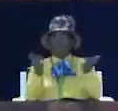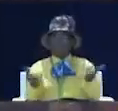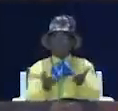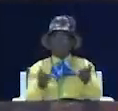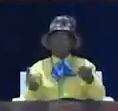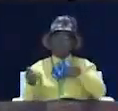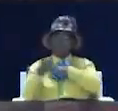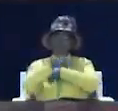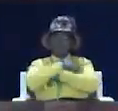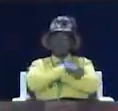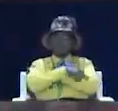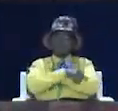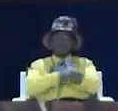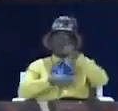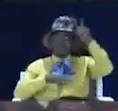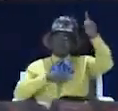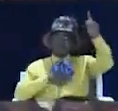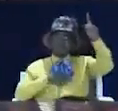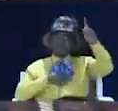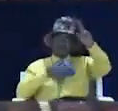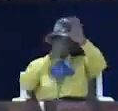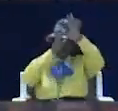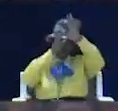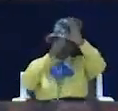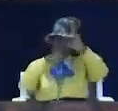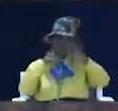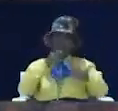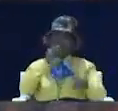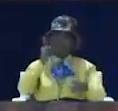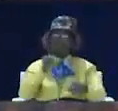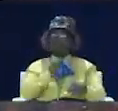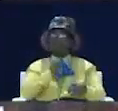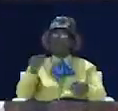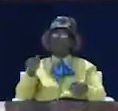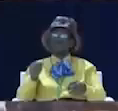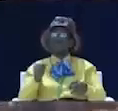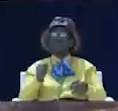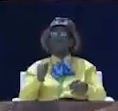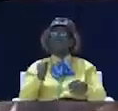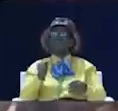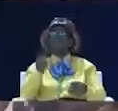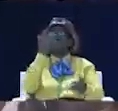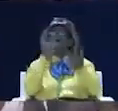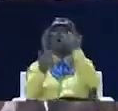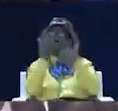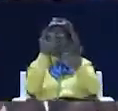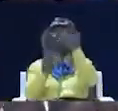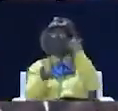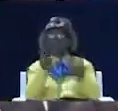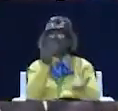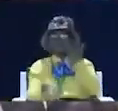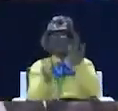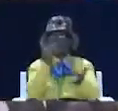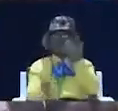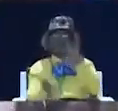my Father, who is a consuming fire, will surround you.